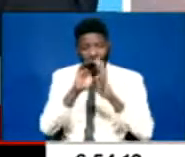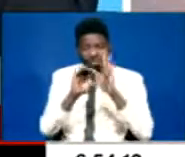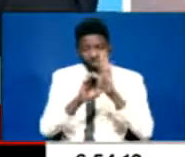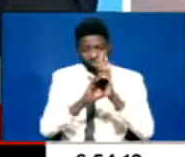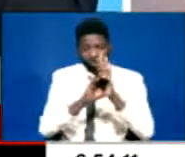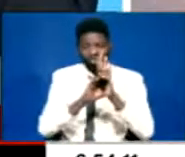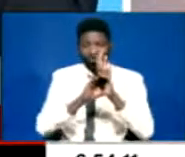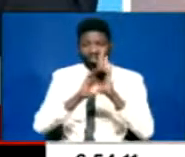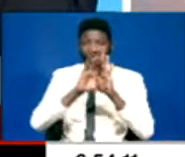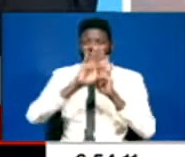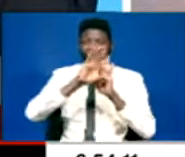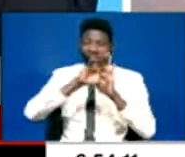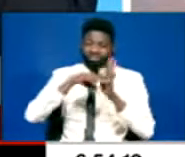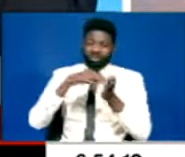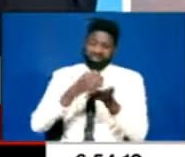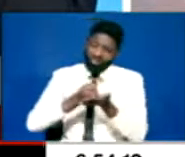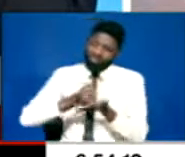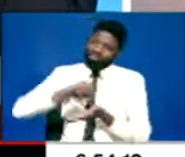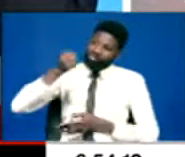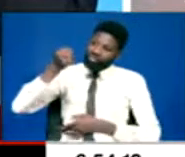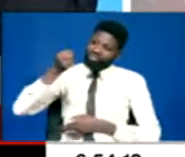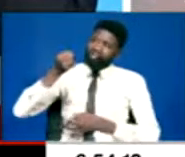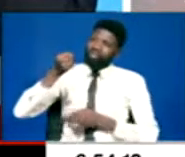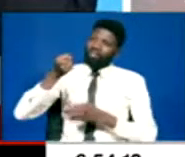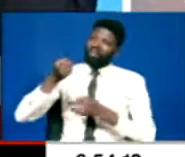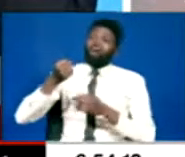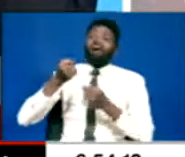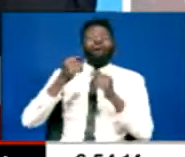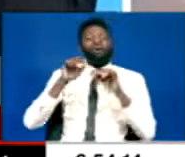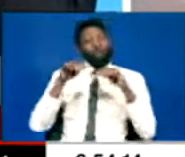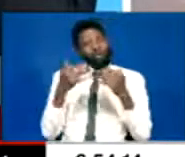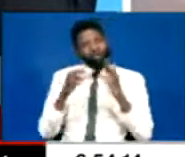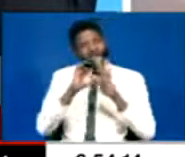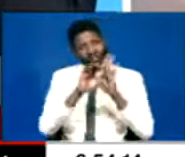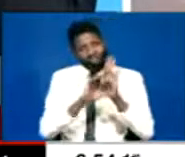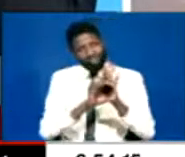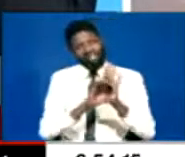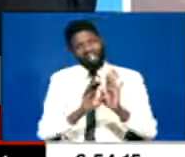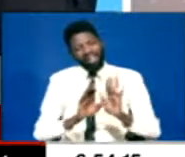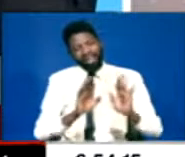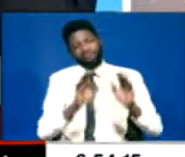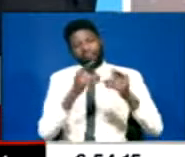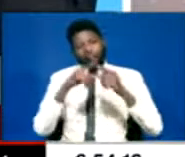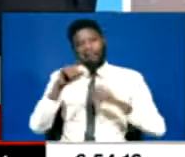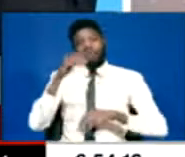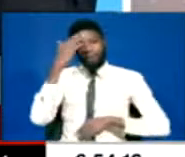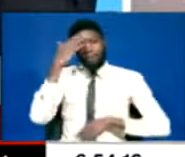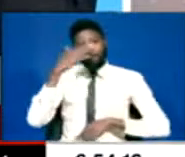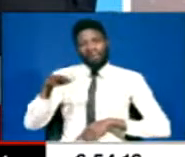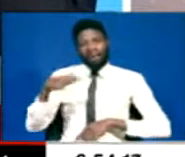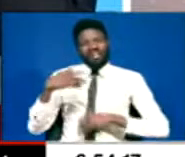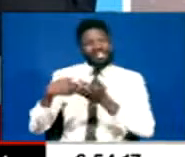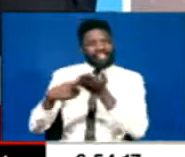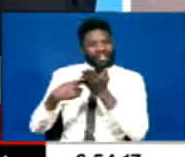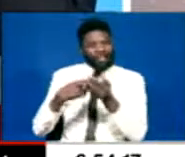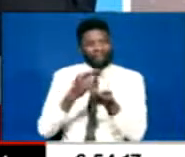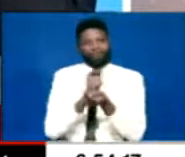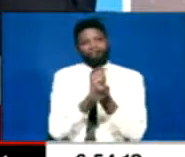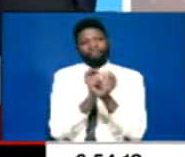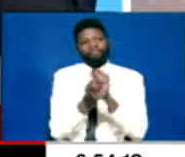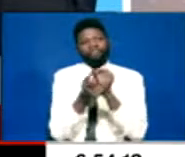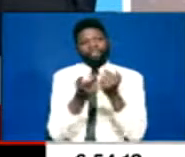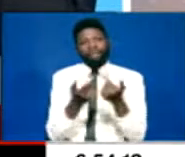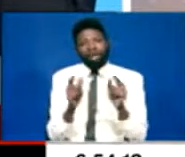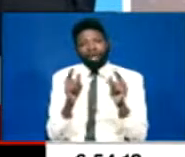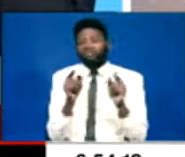the constitution as is, but go through the parliament. All right? But you see, that's a long process. So the only best way is to burn